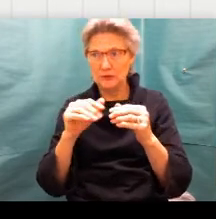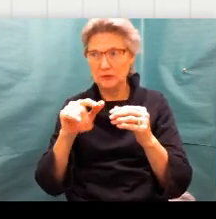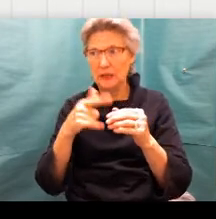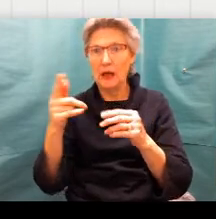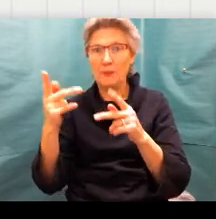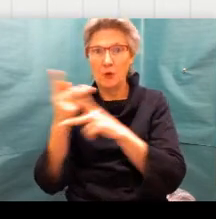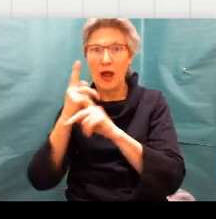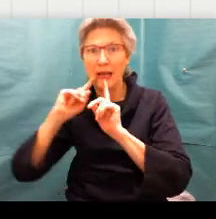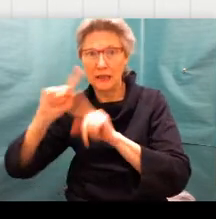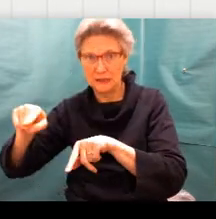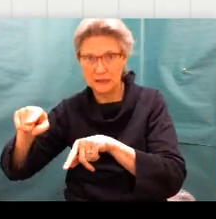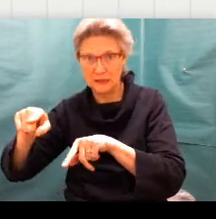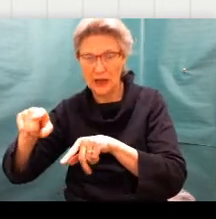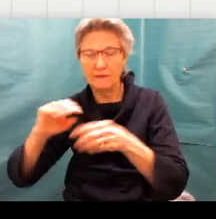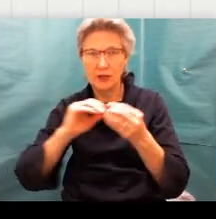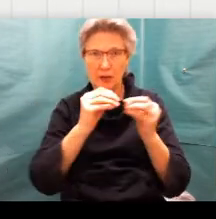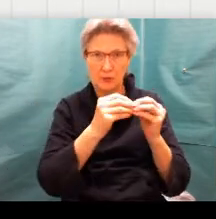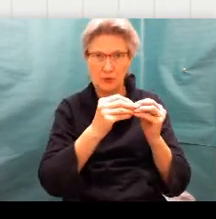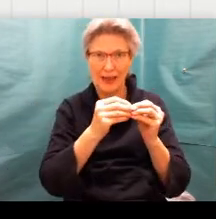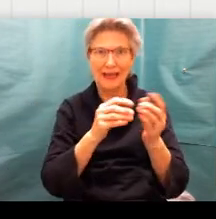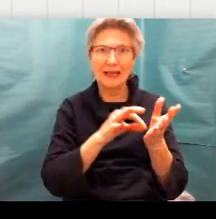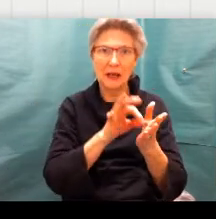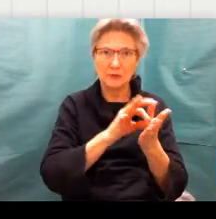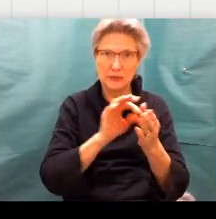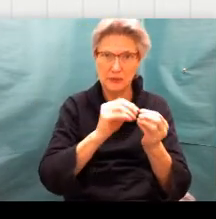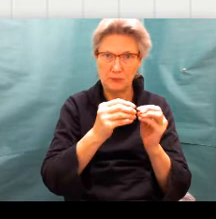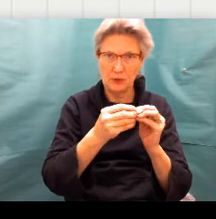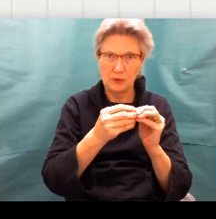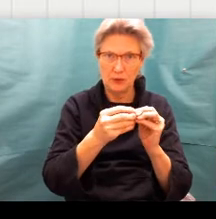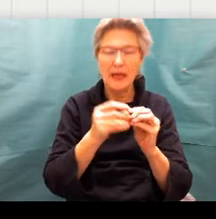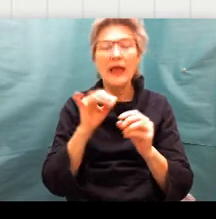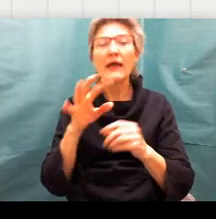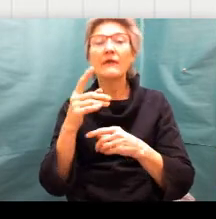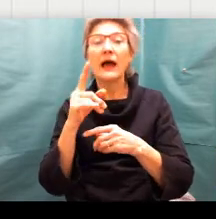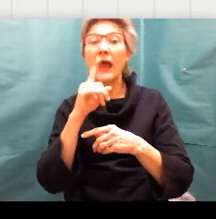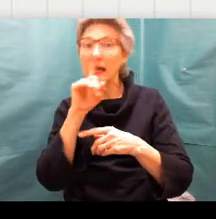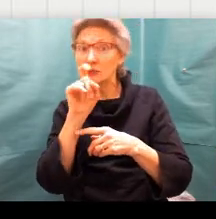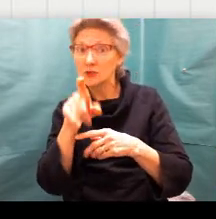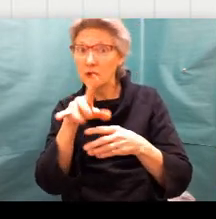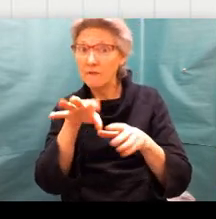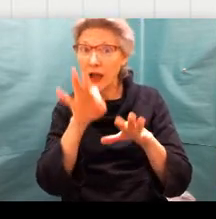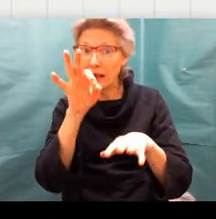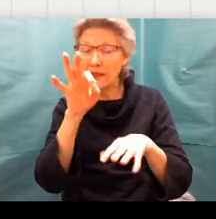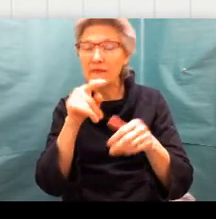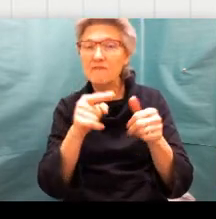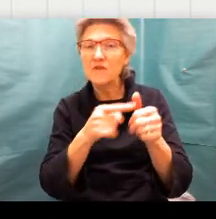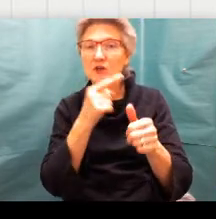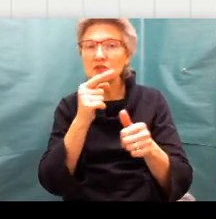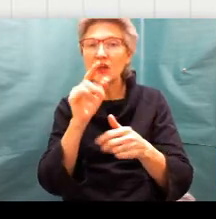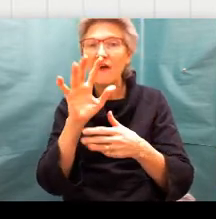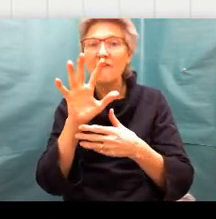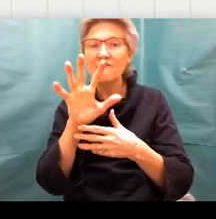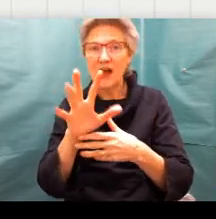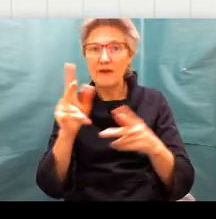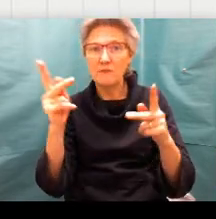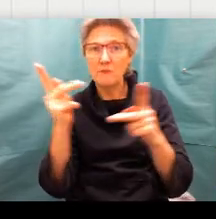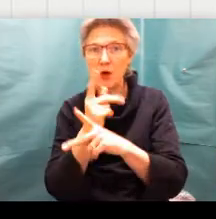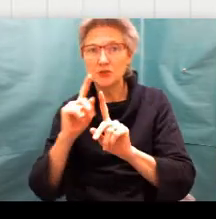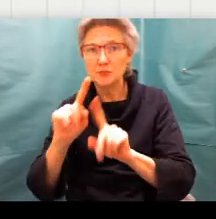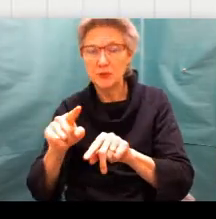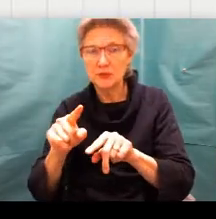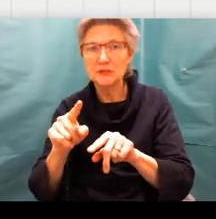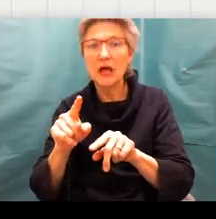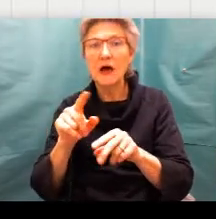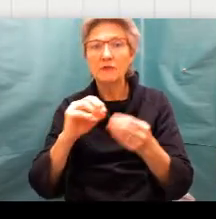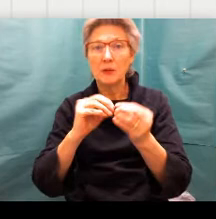is, it's a product of a number and a counting number. So if I asked you to find the first 5 multiples of